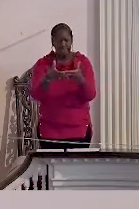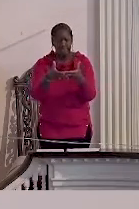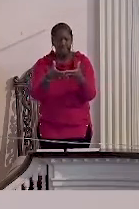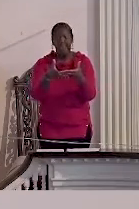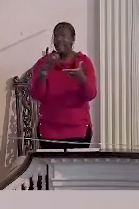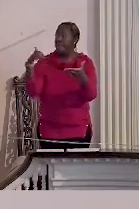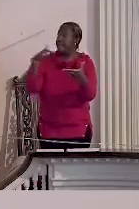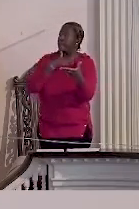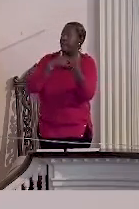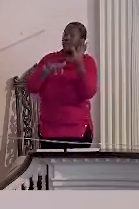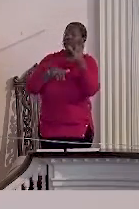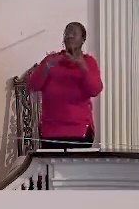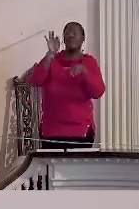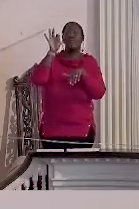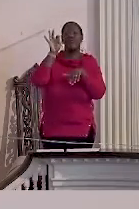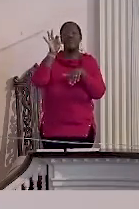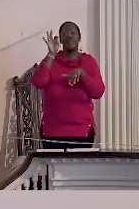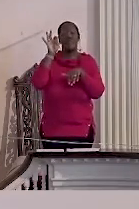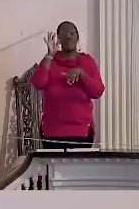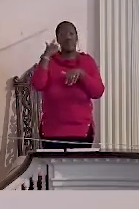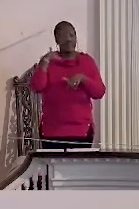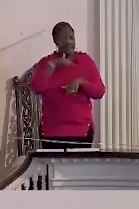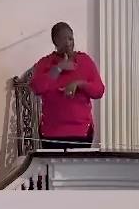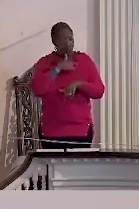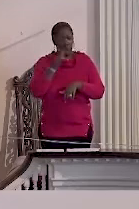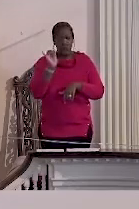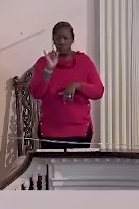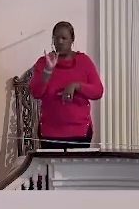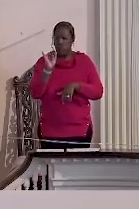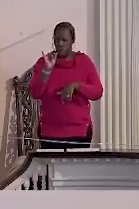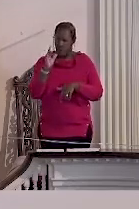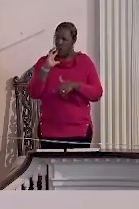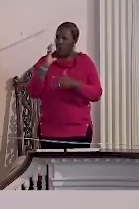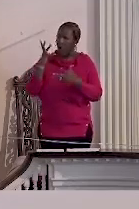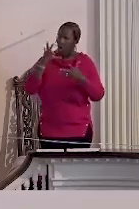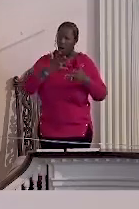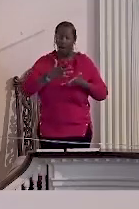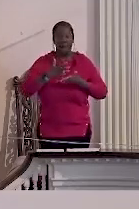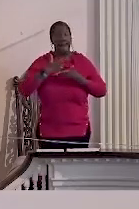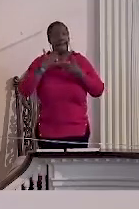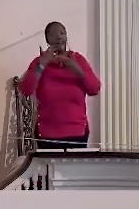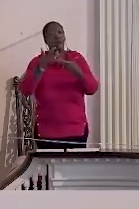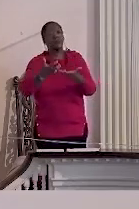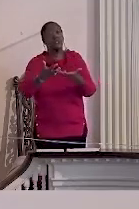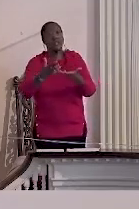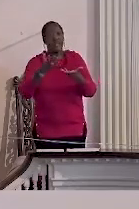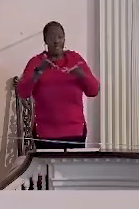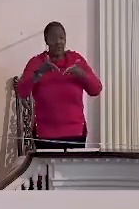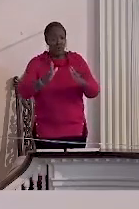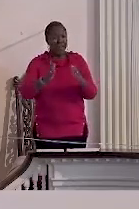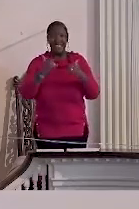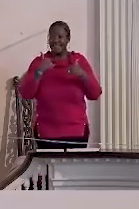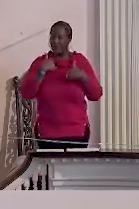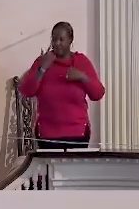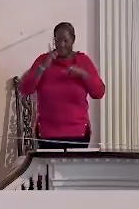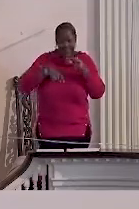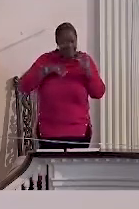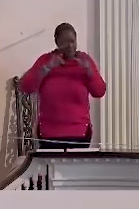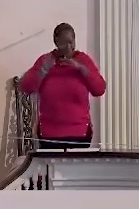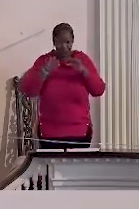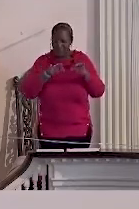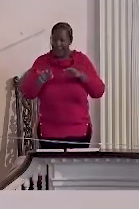May we find that we too are held in ways that are hard to describe but